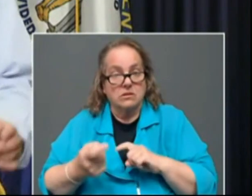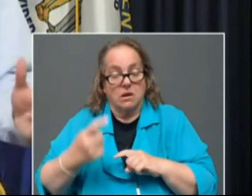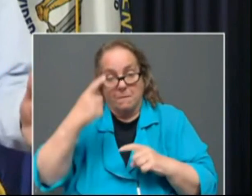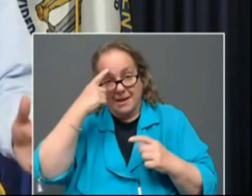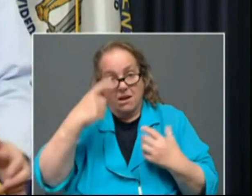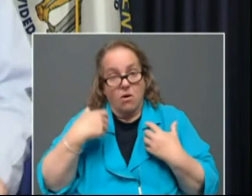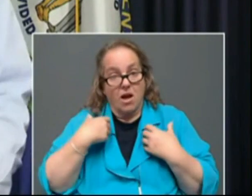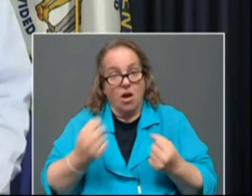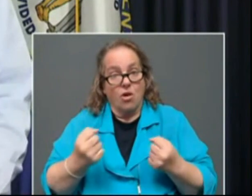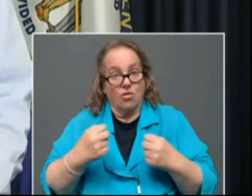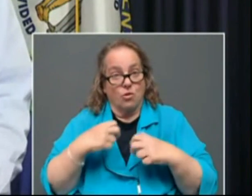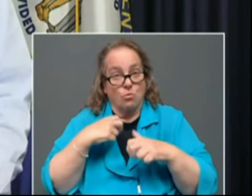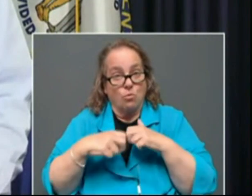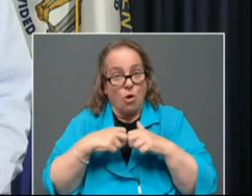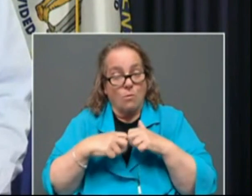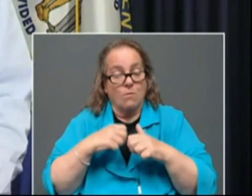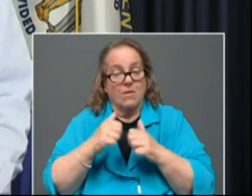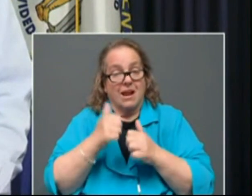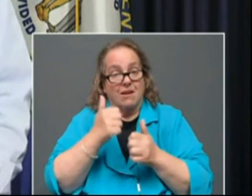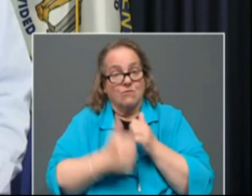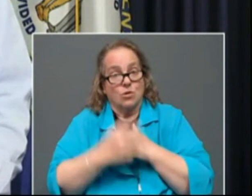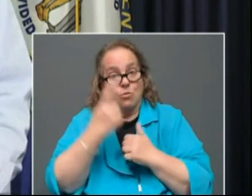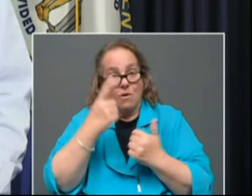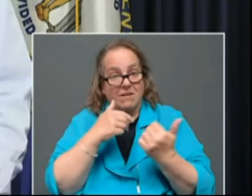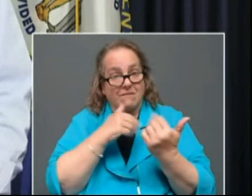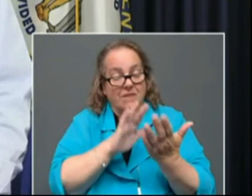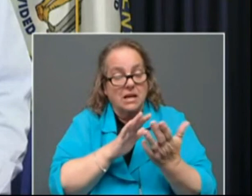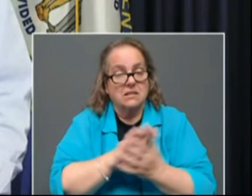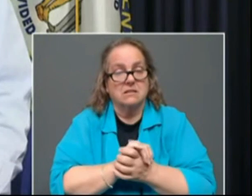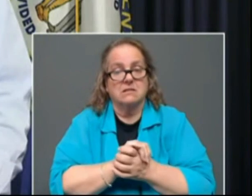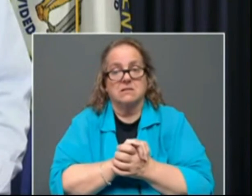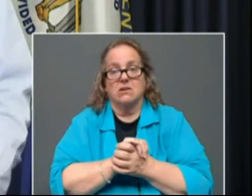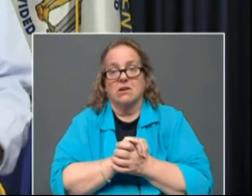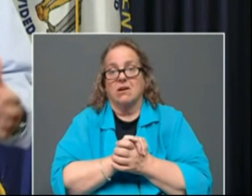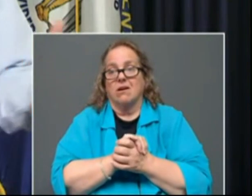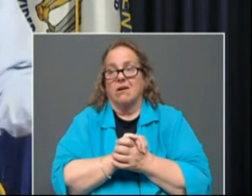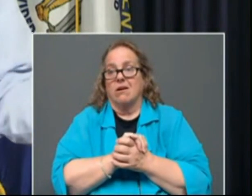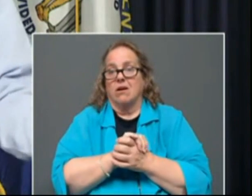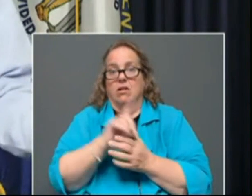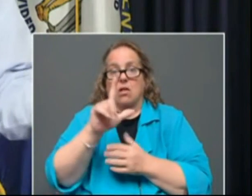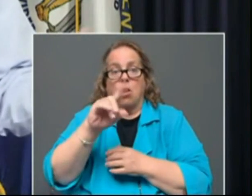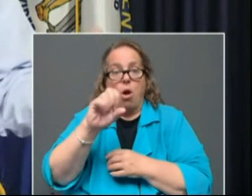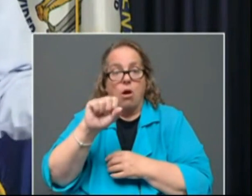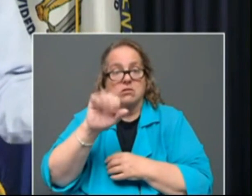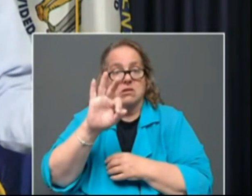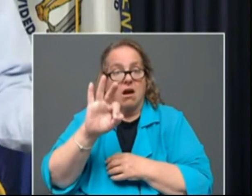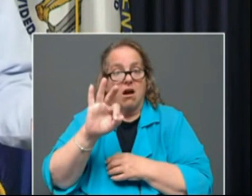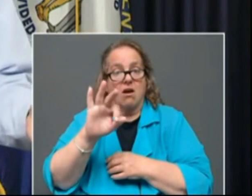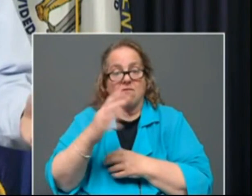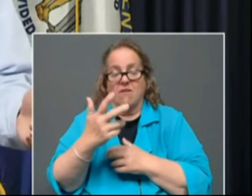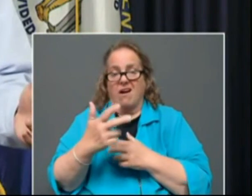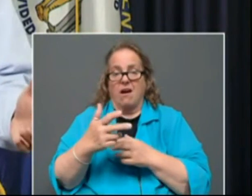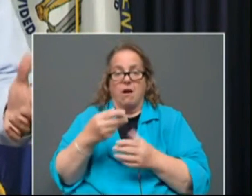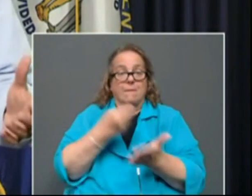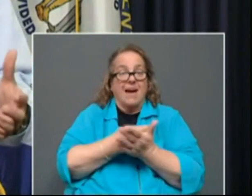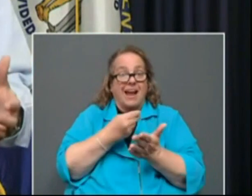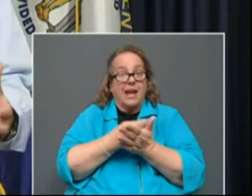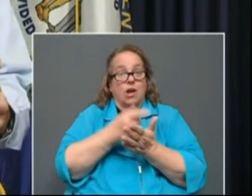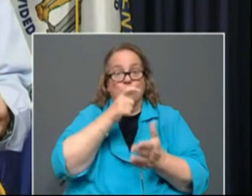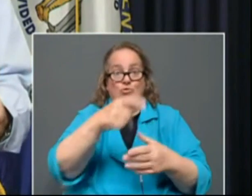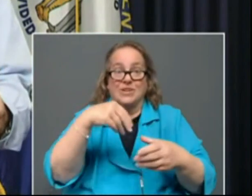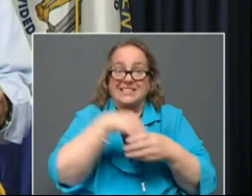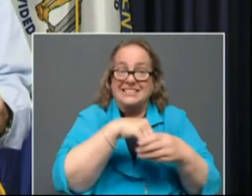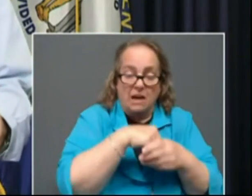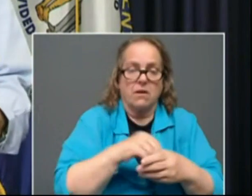that everybody has faced, the loss of savings accounts, of businesses. We didn't make